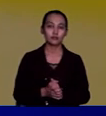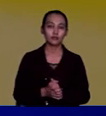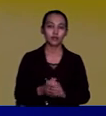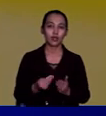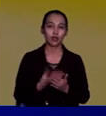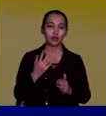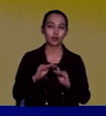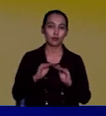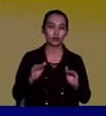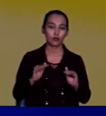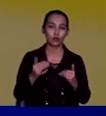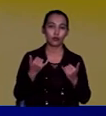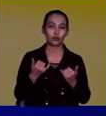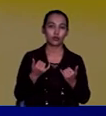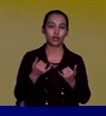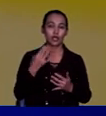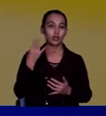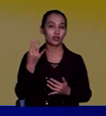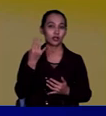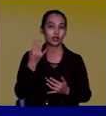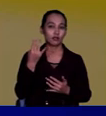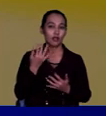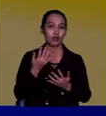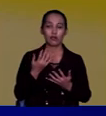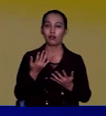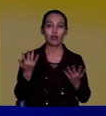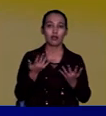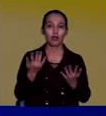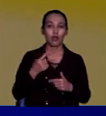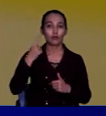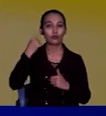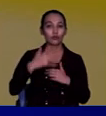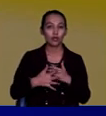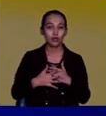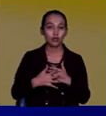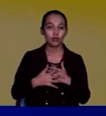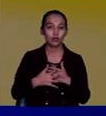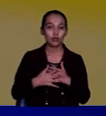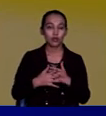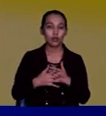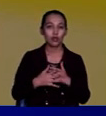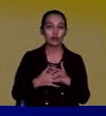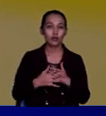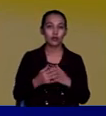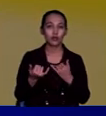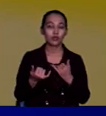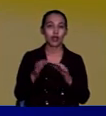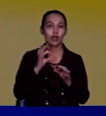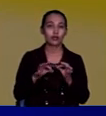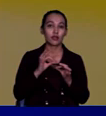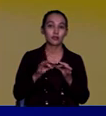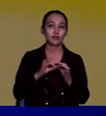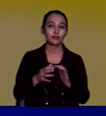Aziz bolajonlar, endi masalni qay darajada tushunganligingizni to'g'ri tasdiqni top metodi orqali